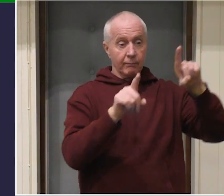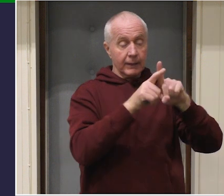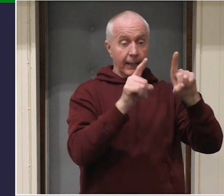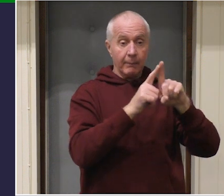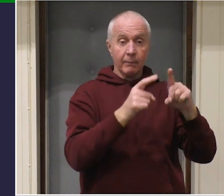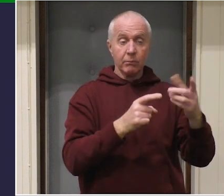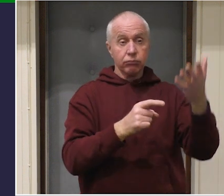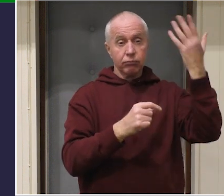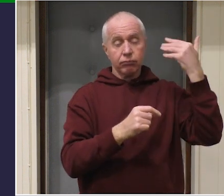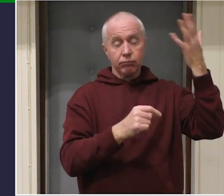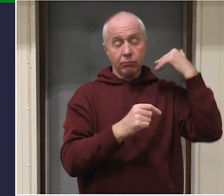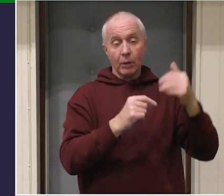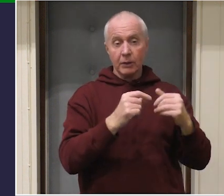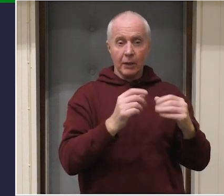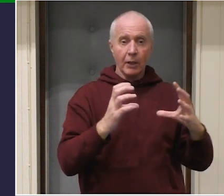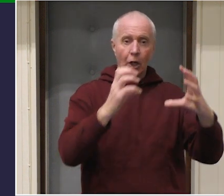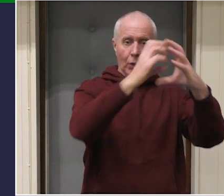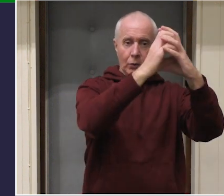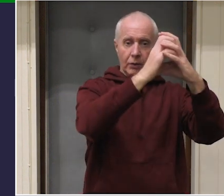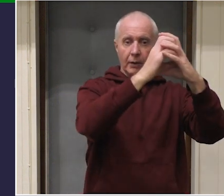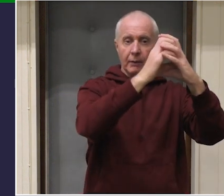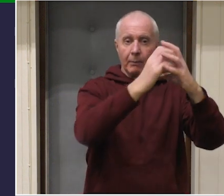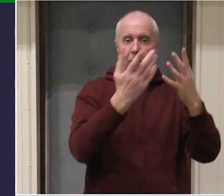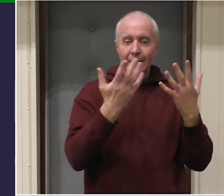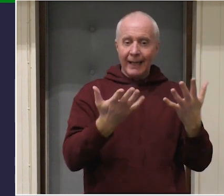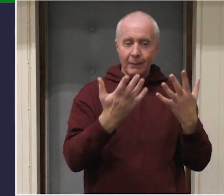a long time ago, but we can no longer find which cluster.